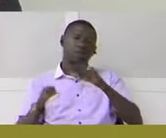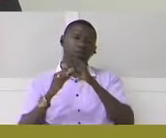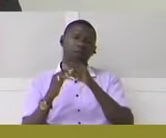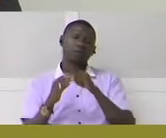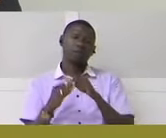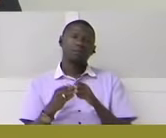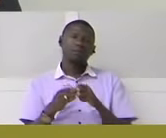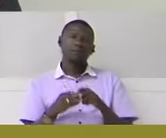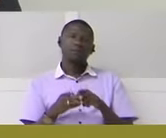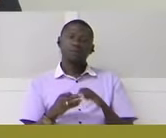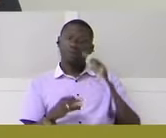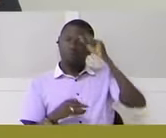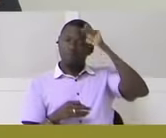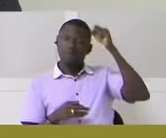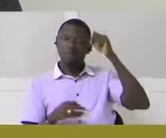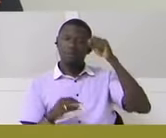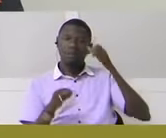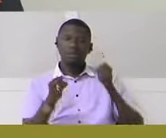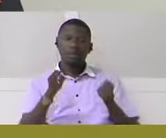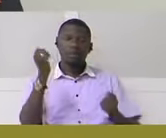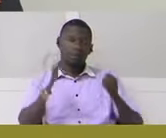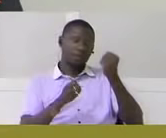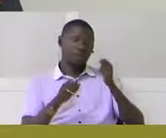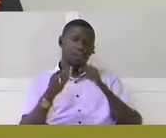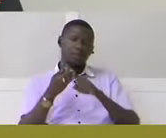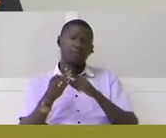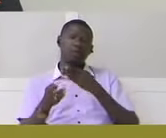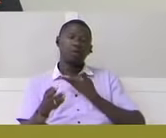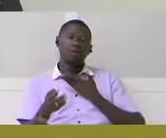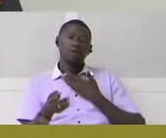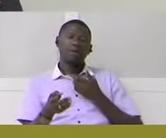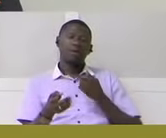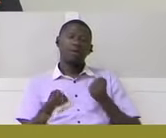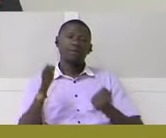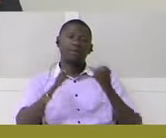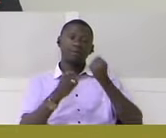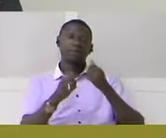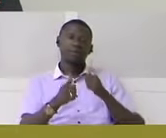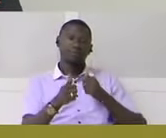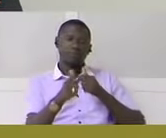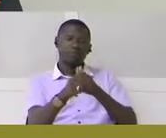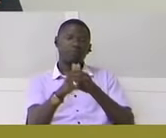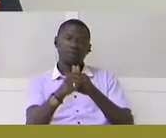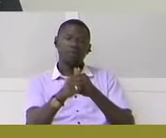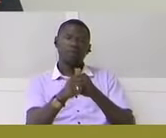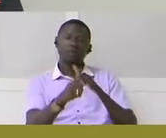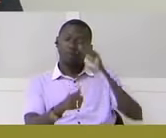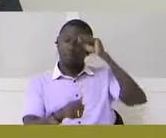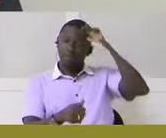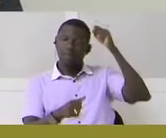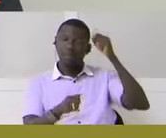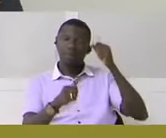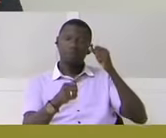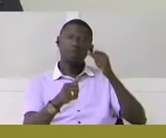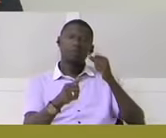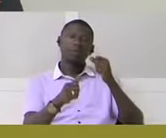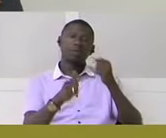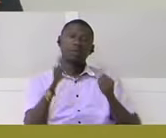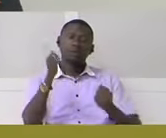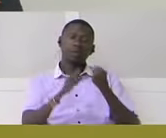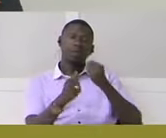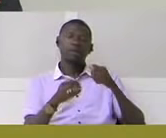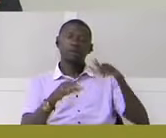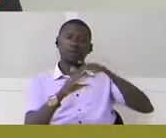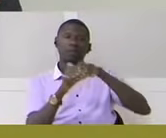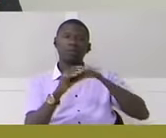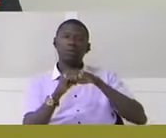The principal car, and then you had the cars that followed the principal car, which included the stewards and